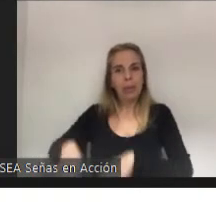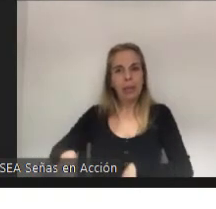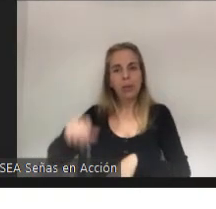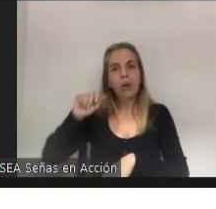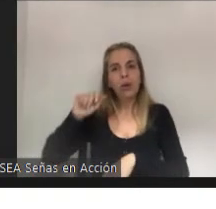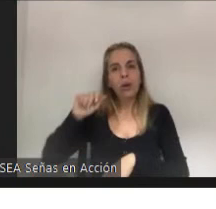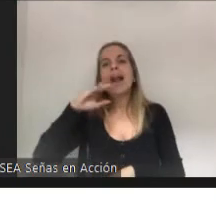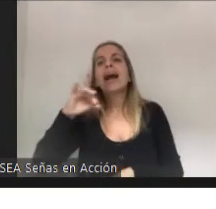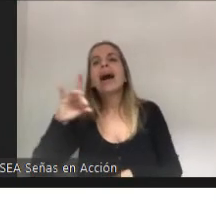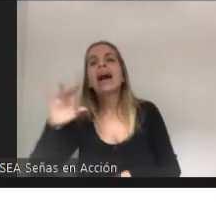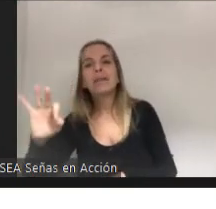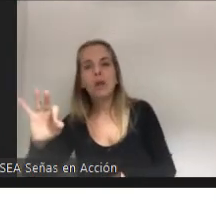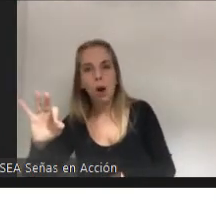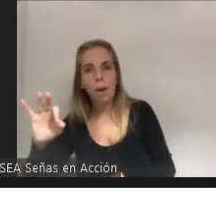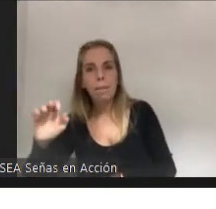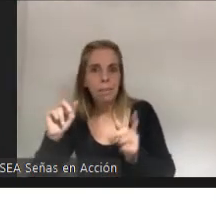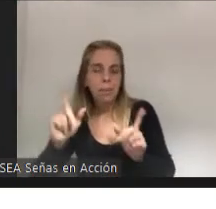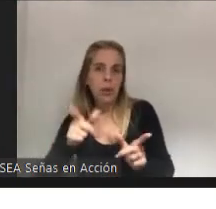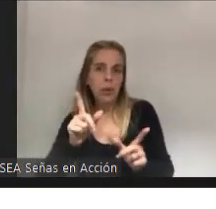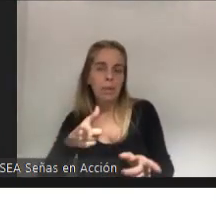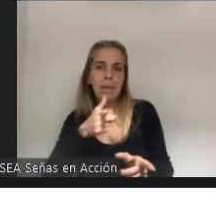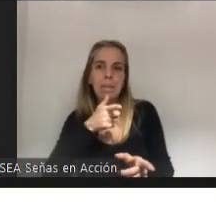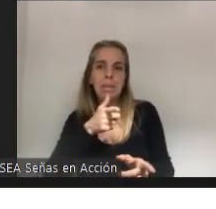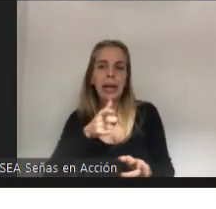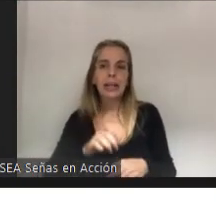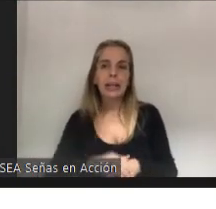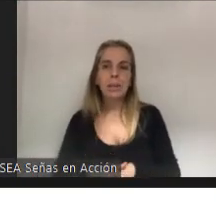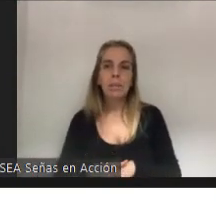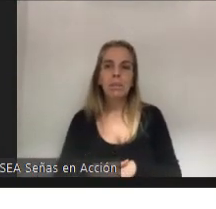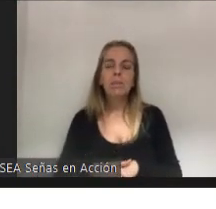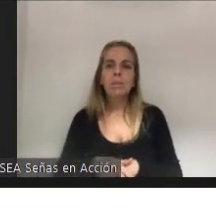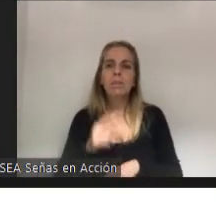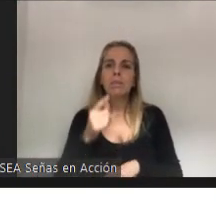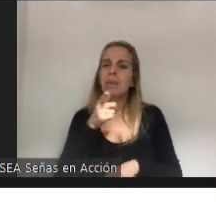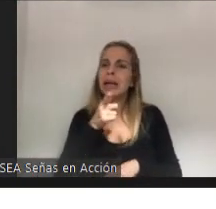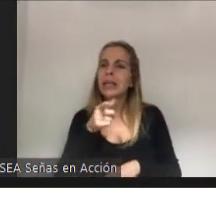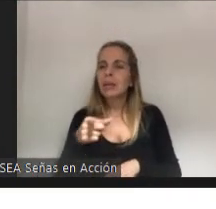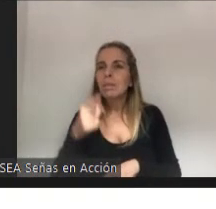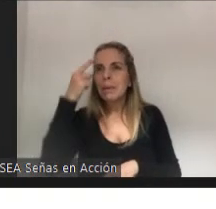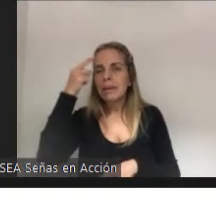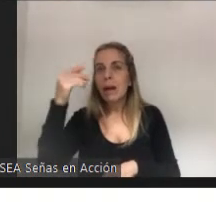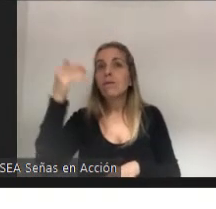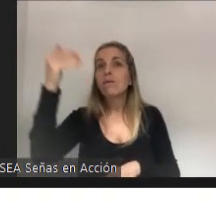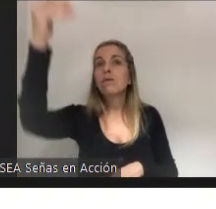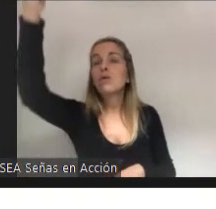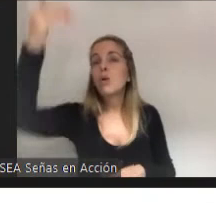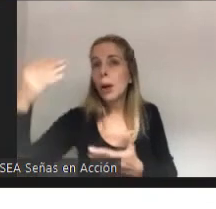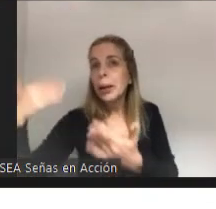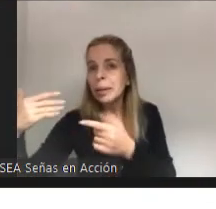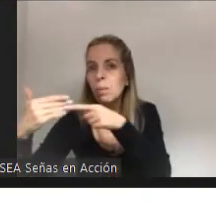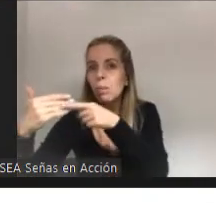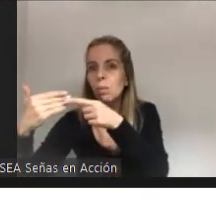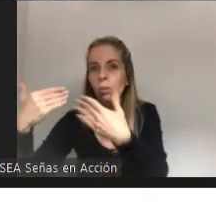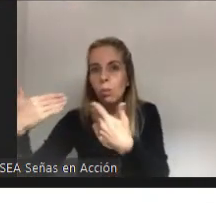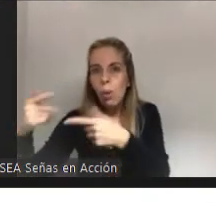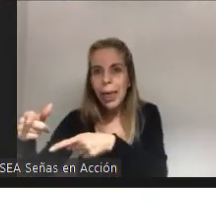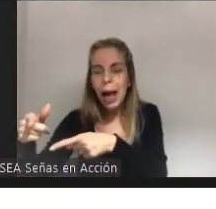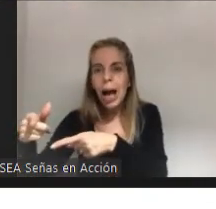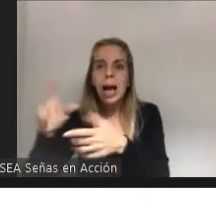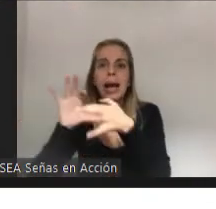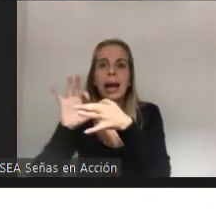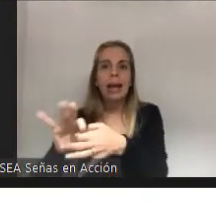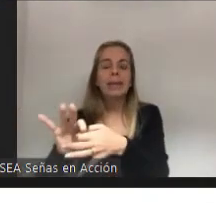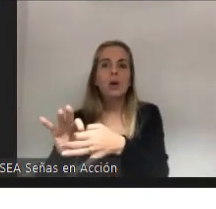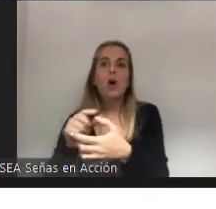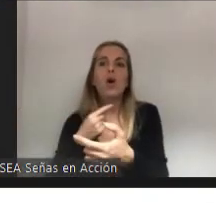in the beginning of your presentation. Nonetheless, and by thinking about potential futures, what's possible